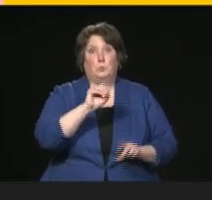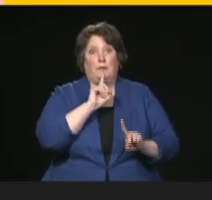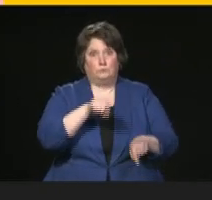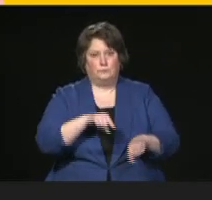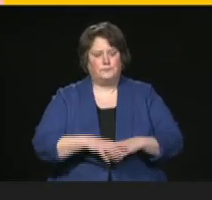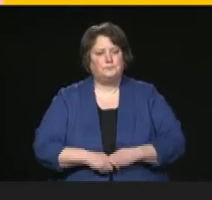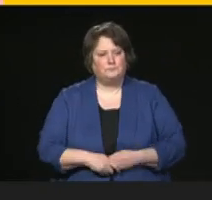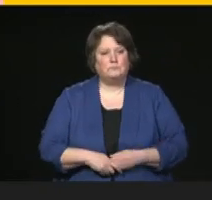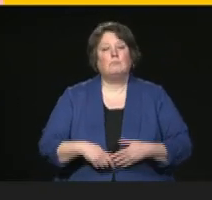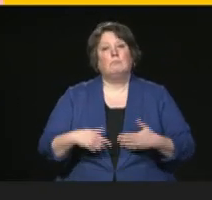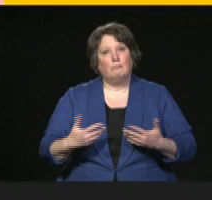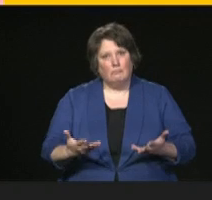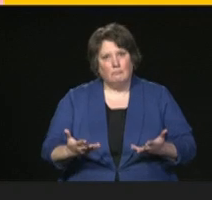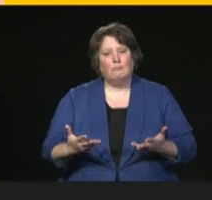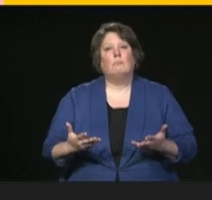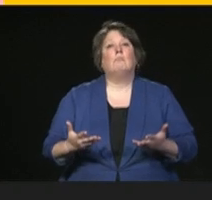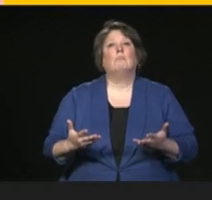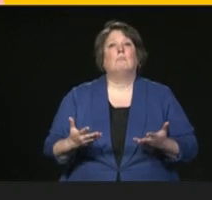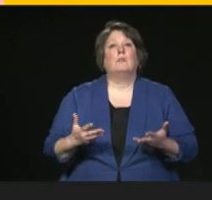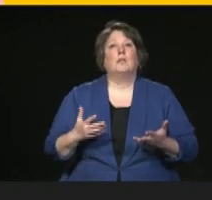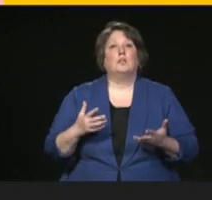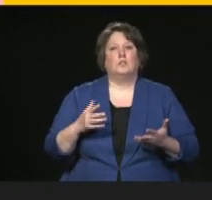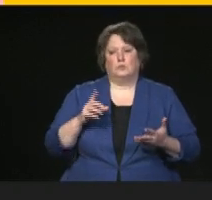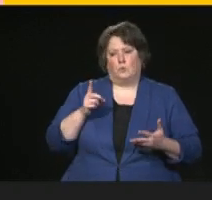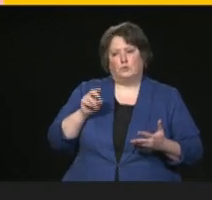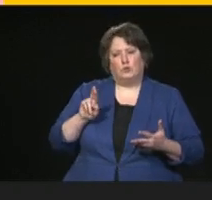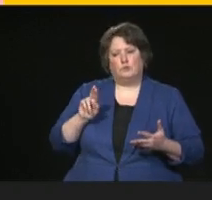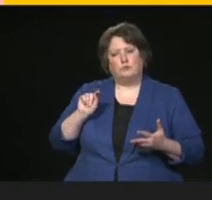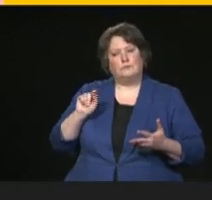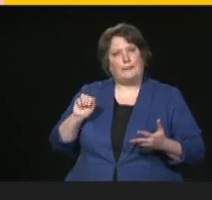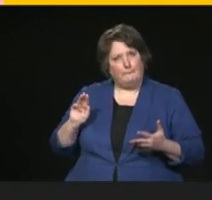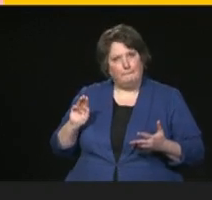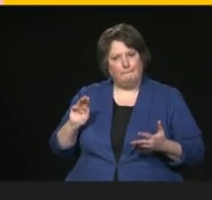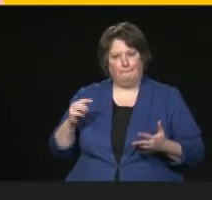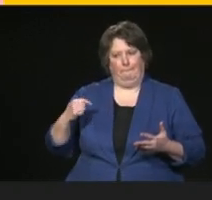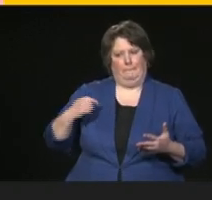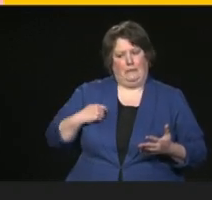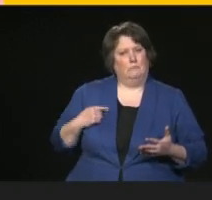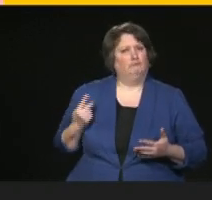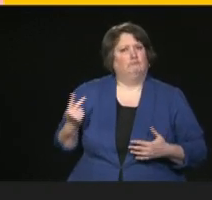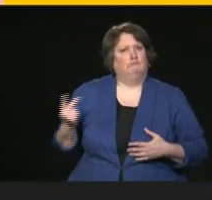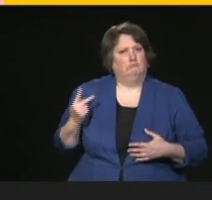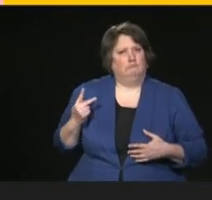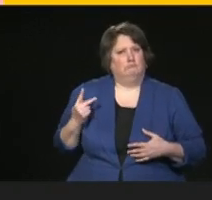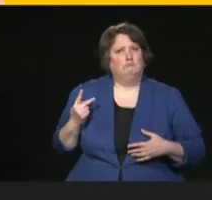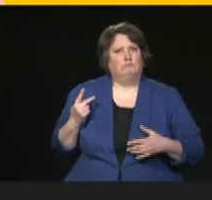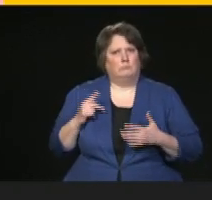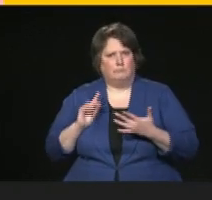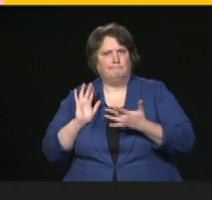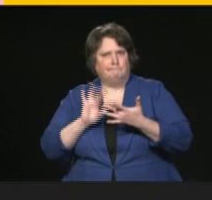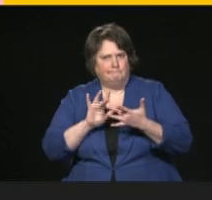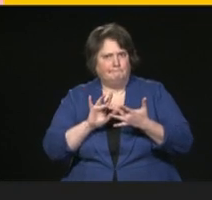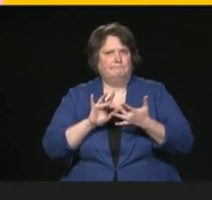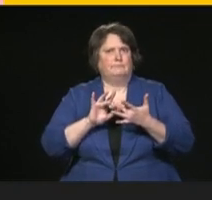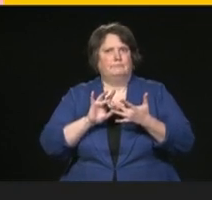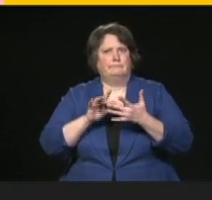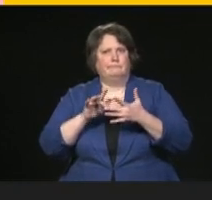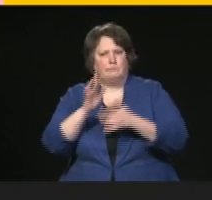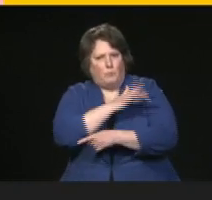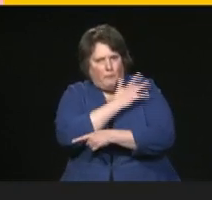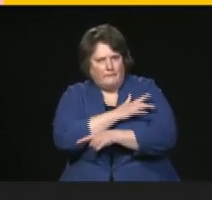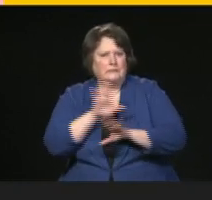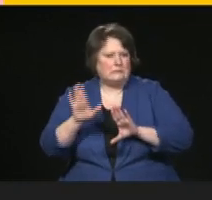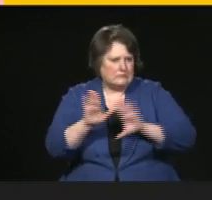Dr. Tam and myself have worked closely with our provincial and territorial counterparts and ministers from all